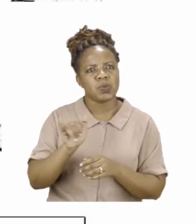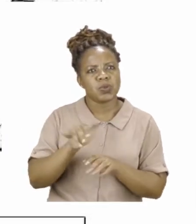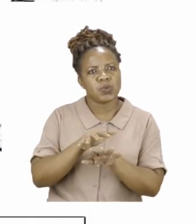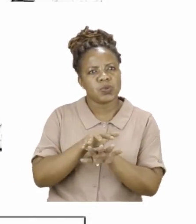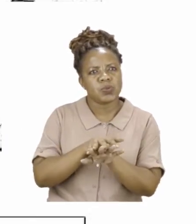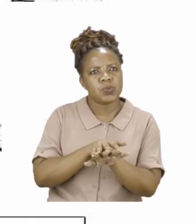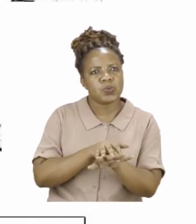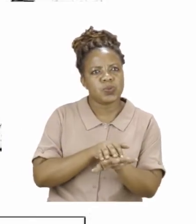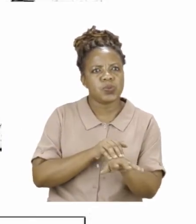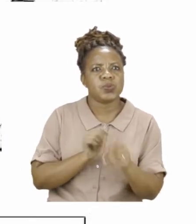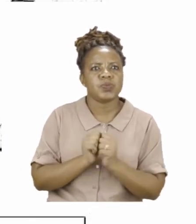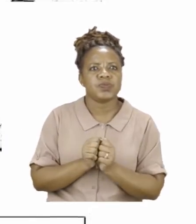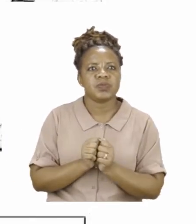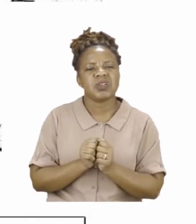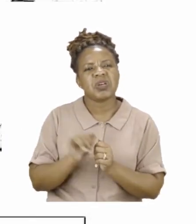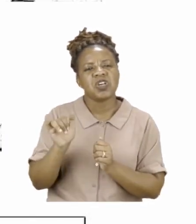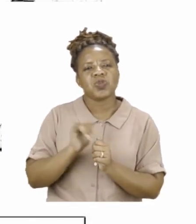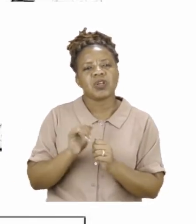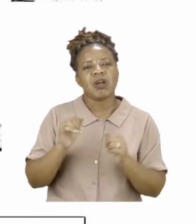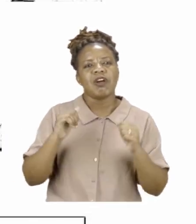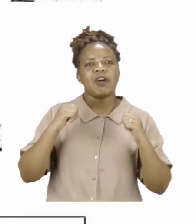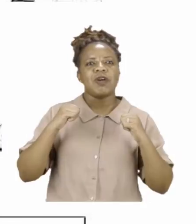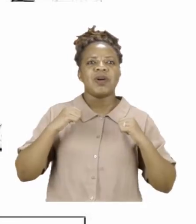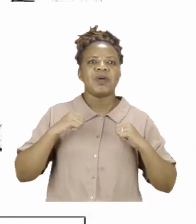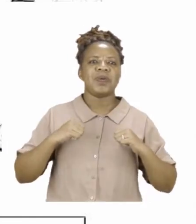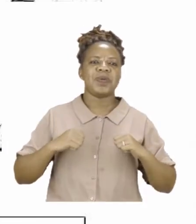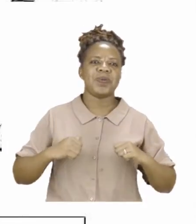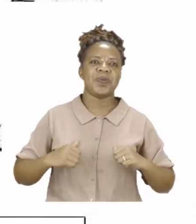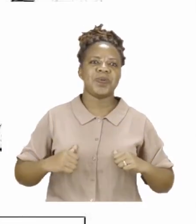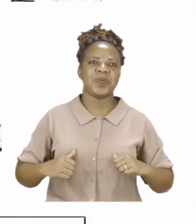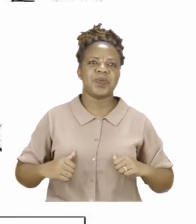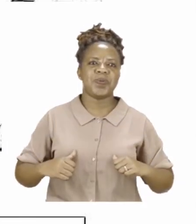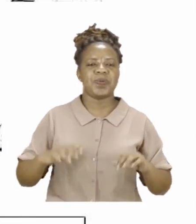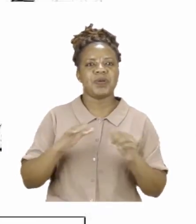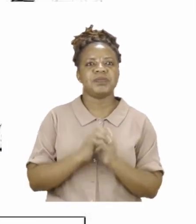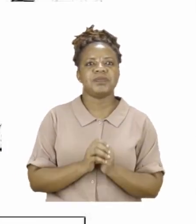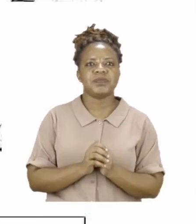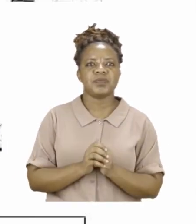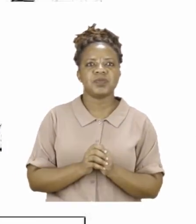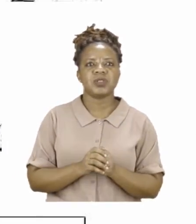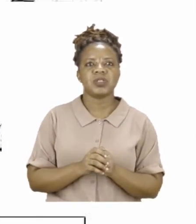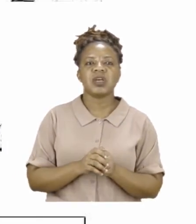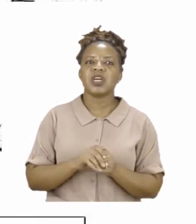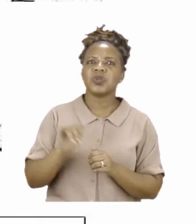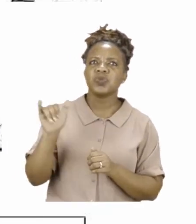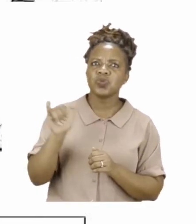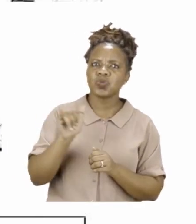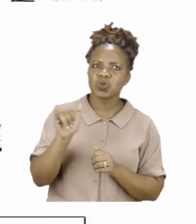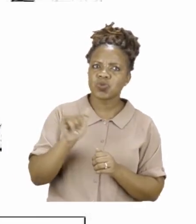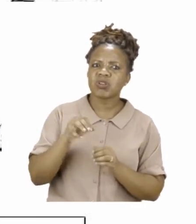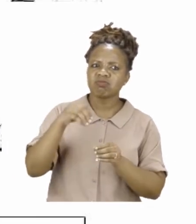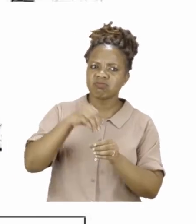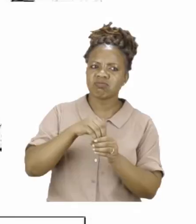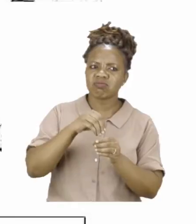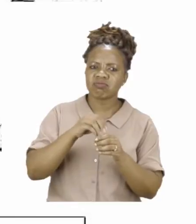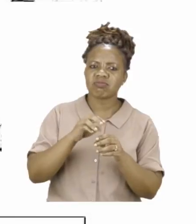which one is the most comfortable, and what you have tried, which means